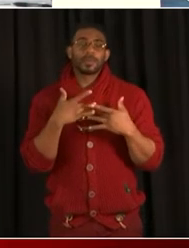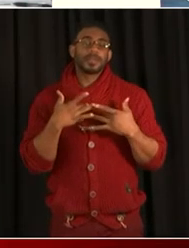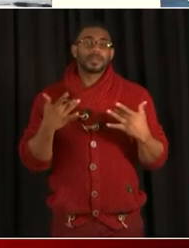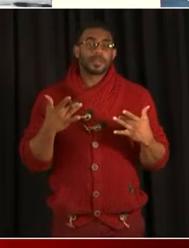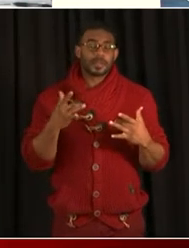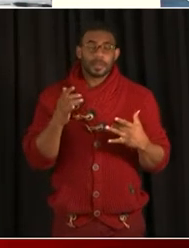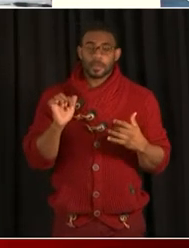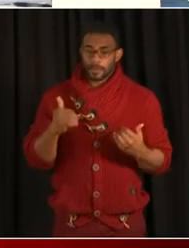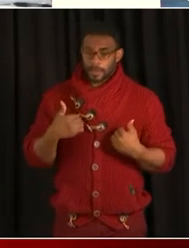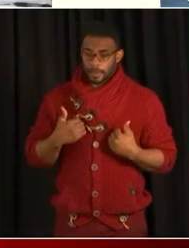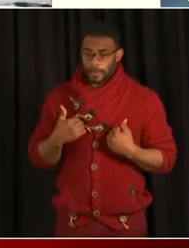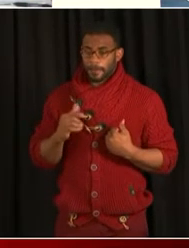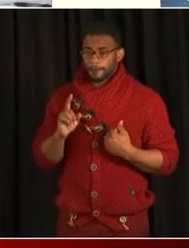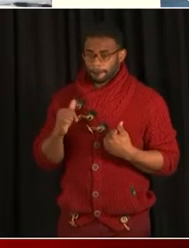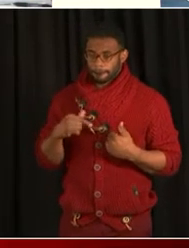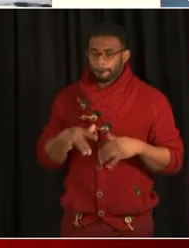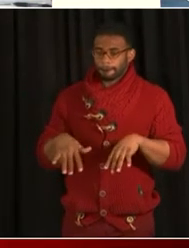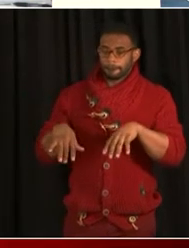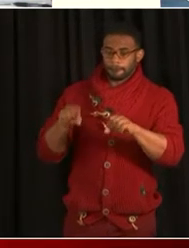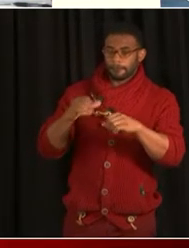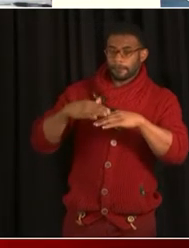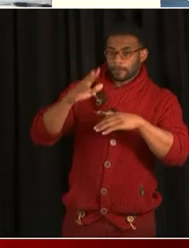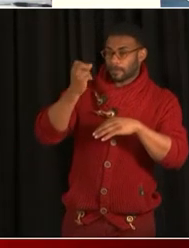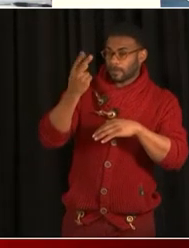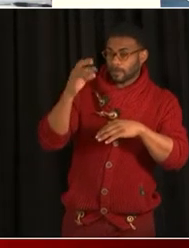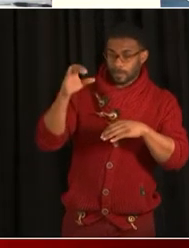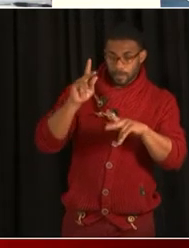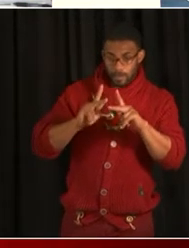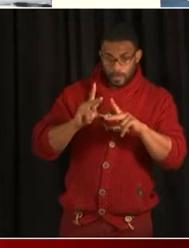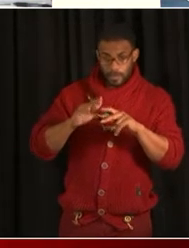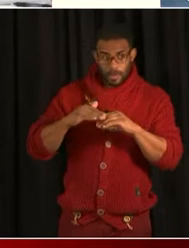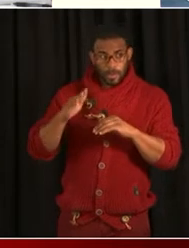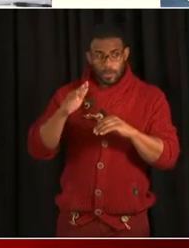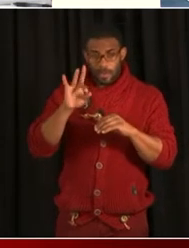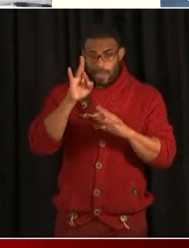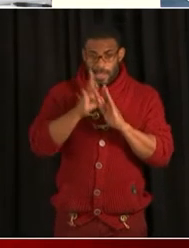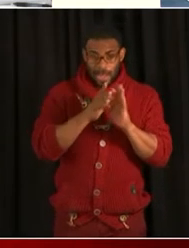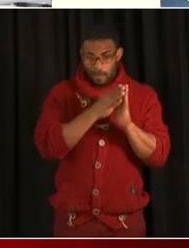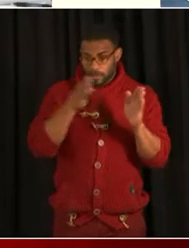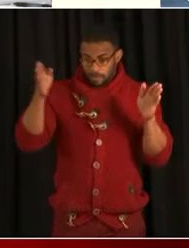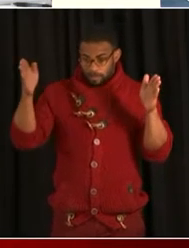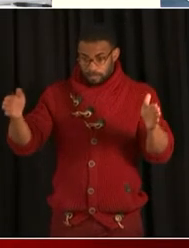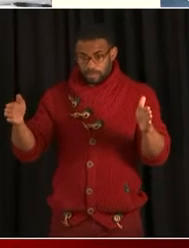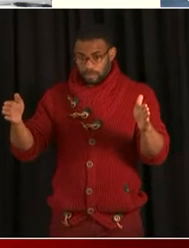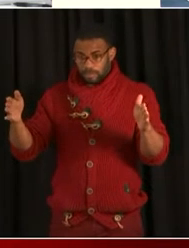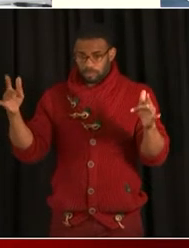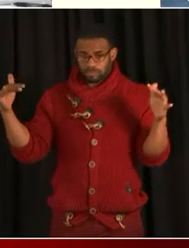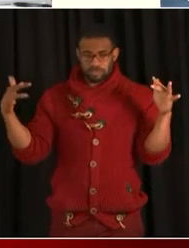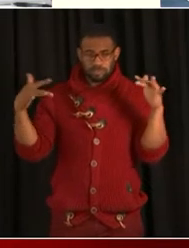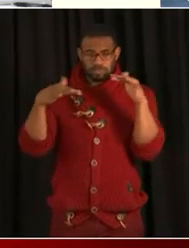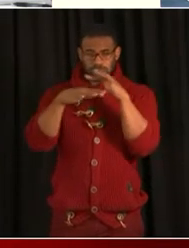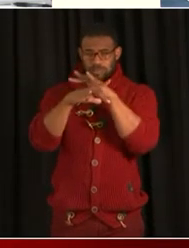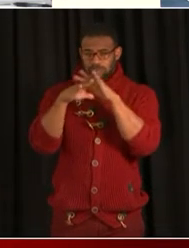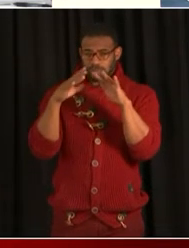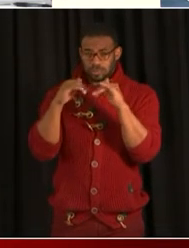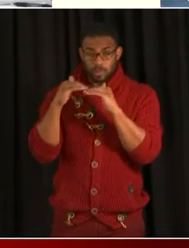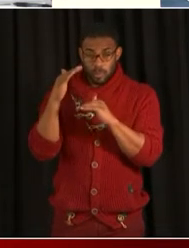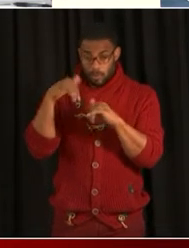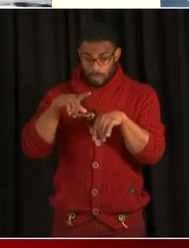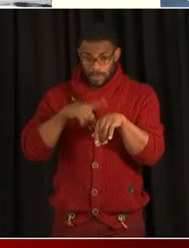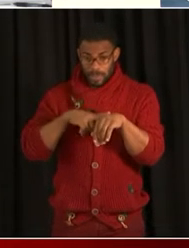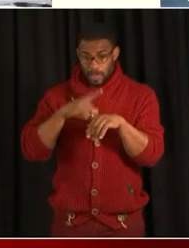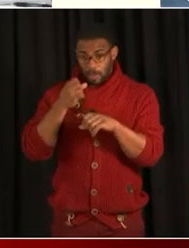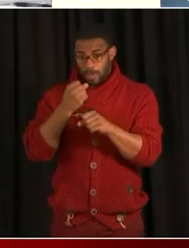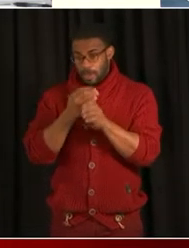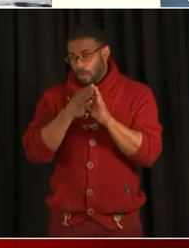an event that we had where we hosted over 1,200 people over an 8-hour time span. And over the